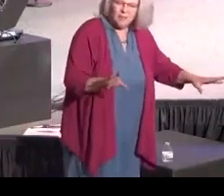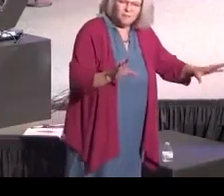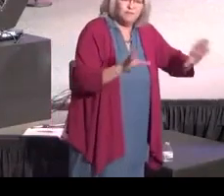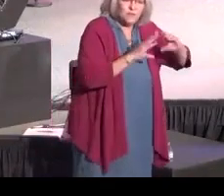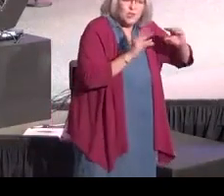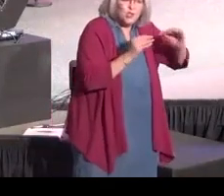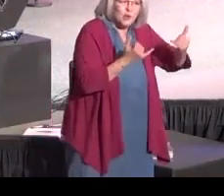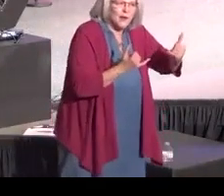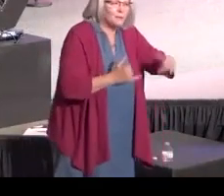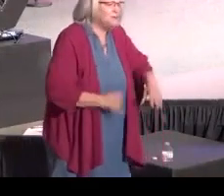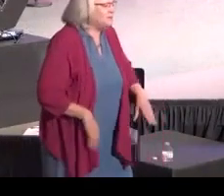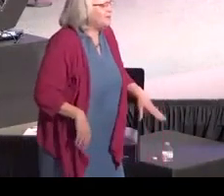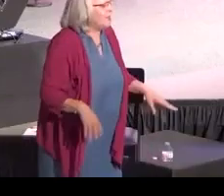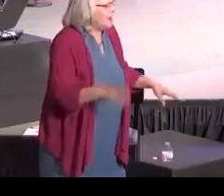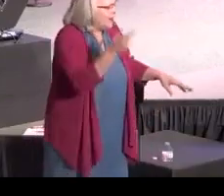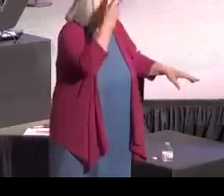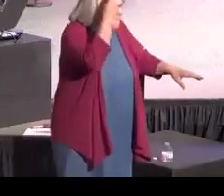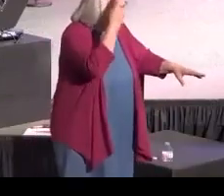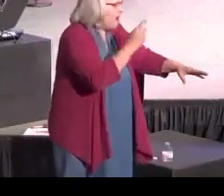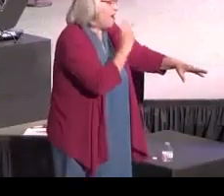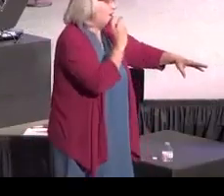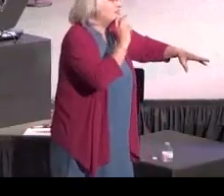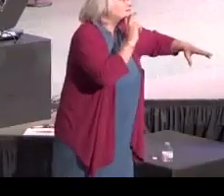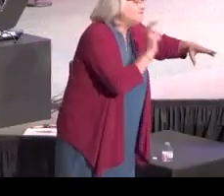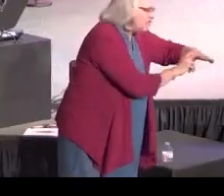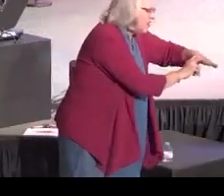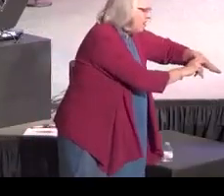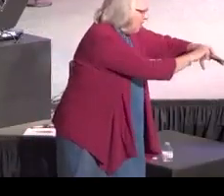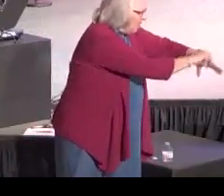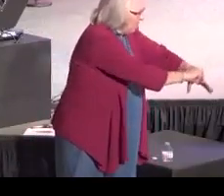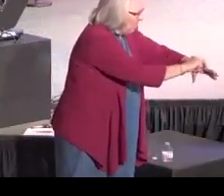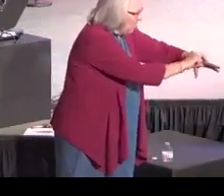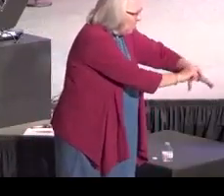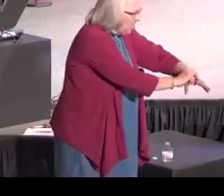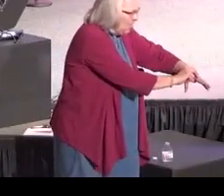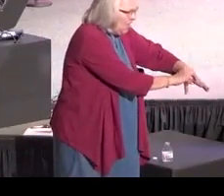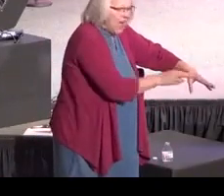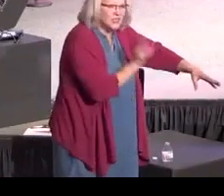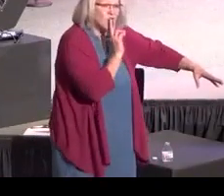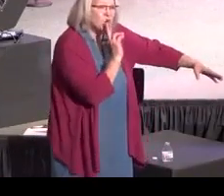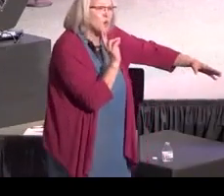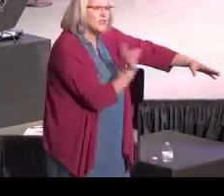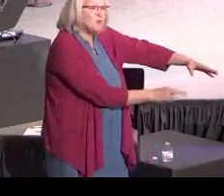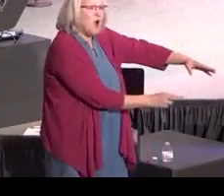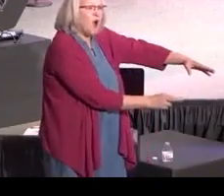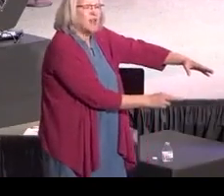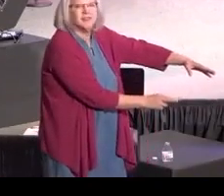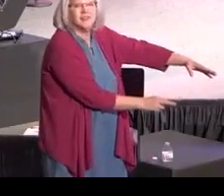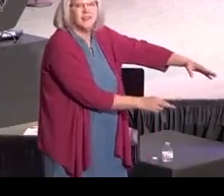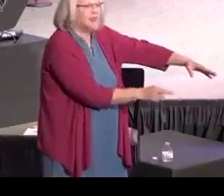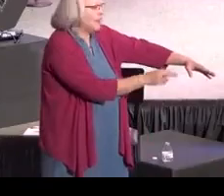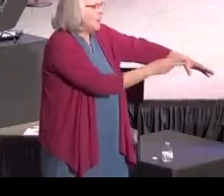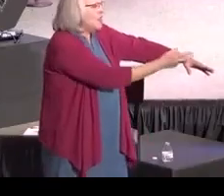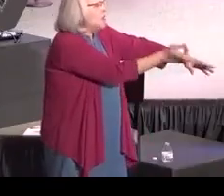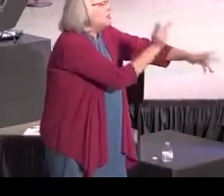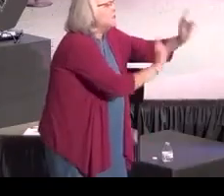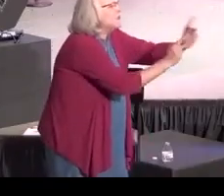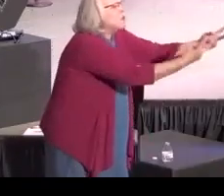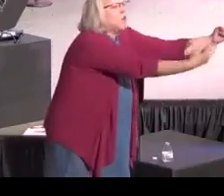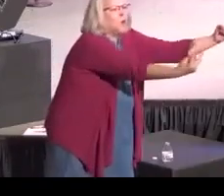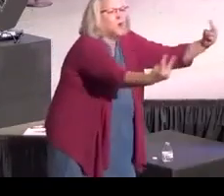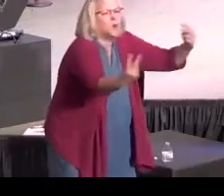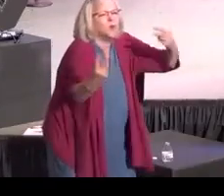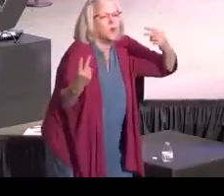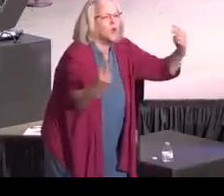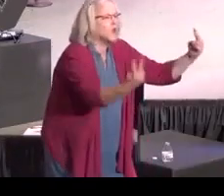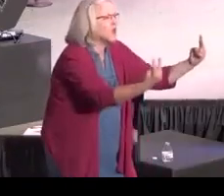public. Everybody's standing there watching him. Here's the man of God. How's he going to respond? You know, it's one thing when you get bit and it's private and